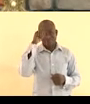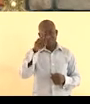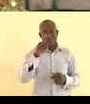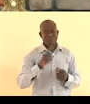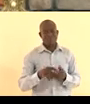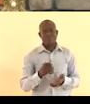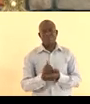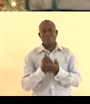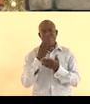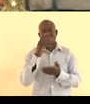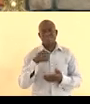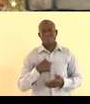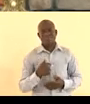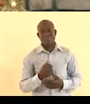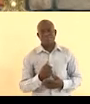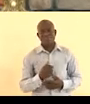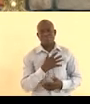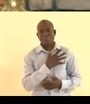me.